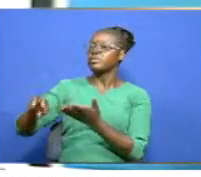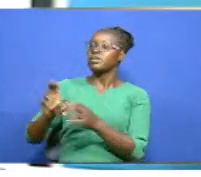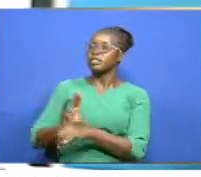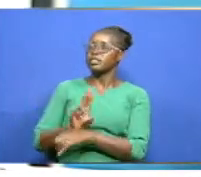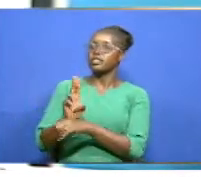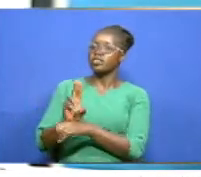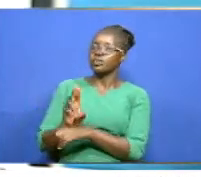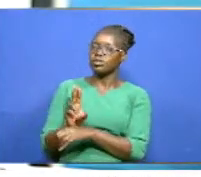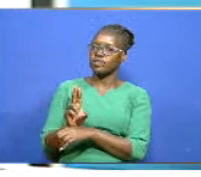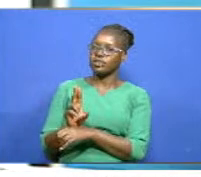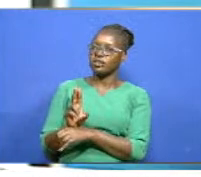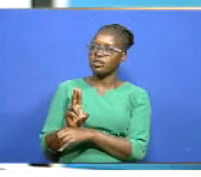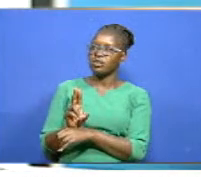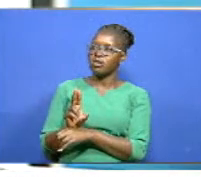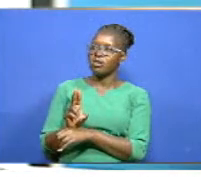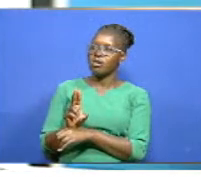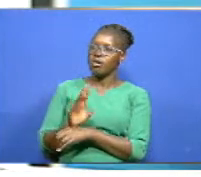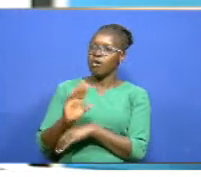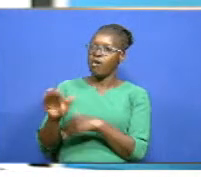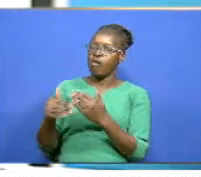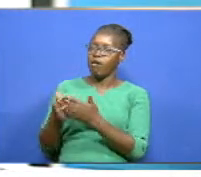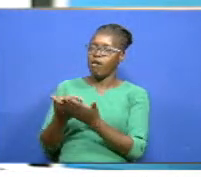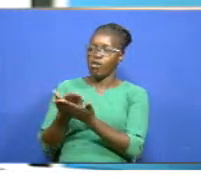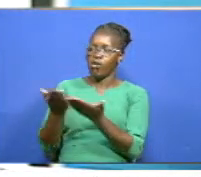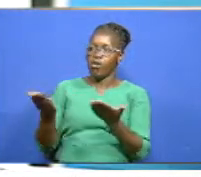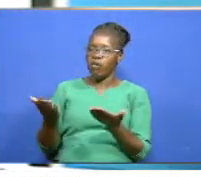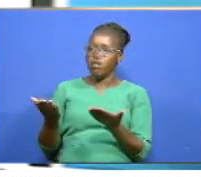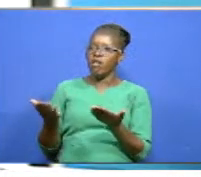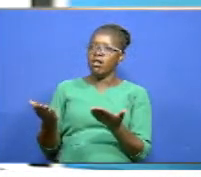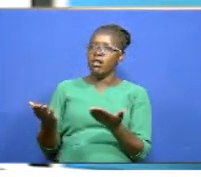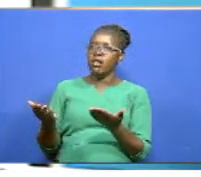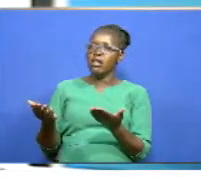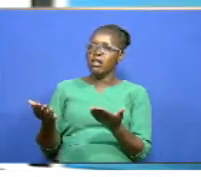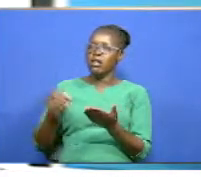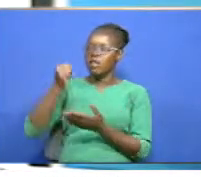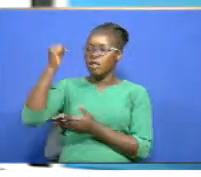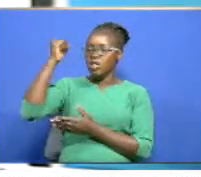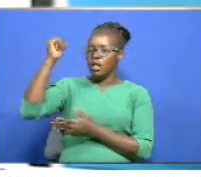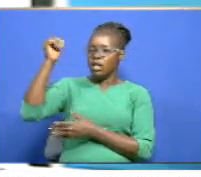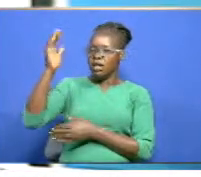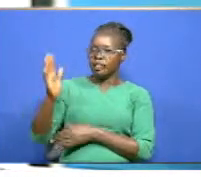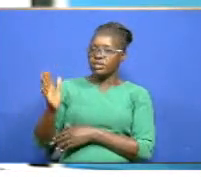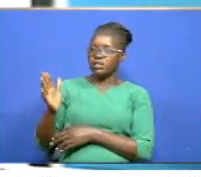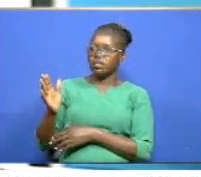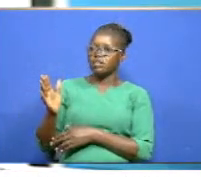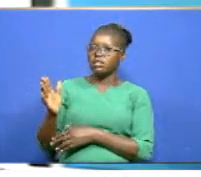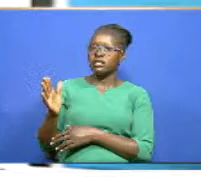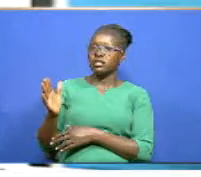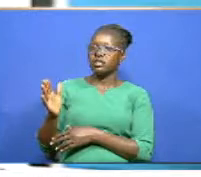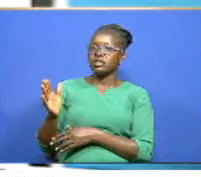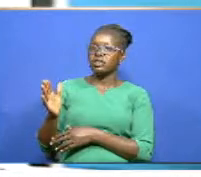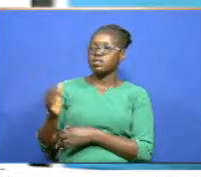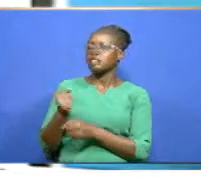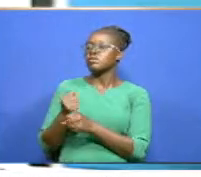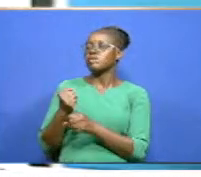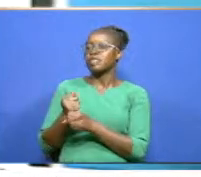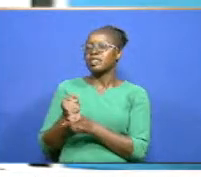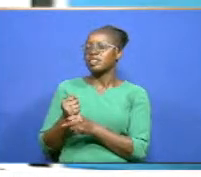you, Ben, in all these, you will realize that the politician is just doing what a politician